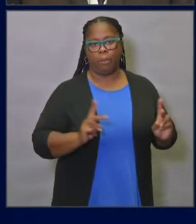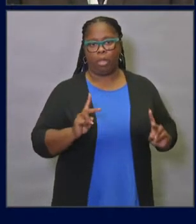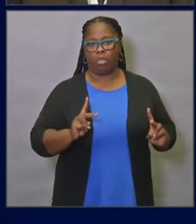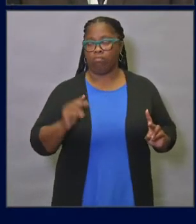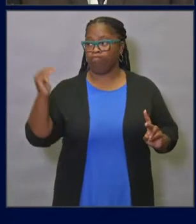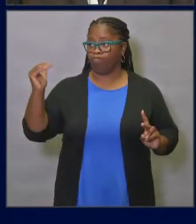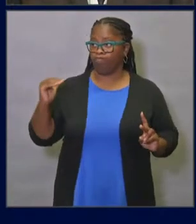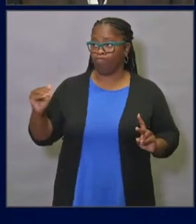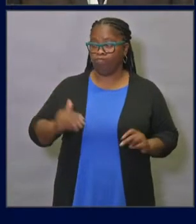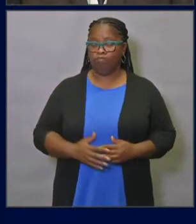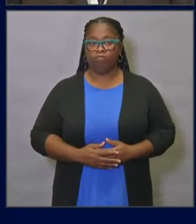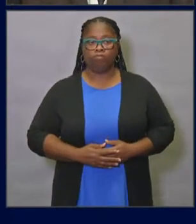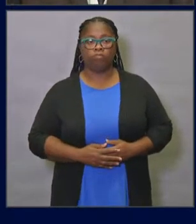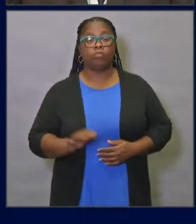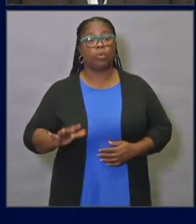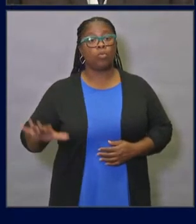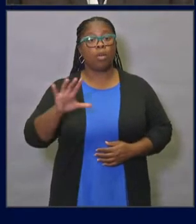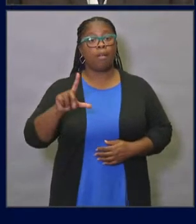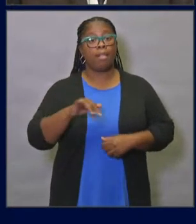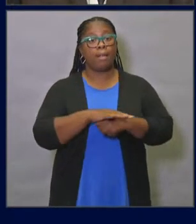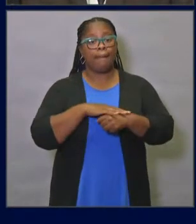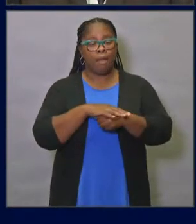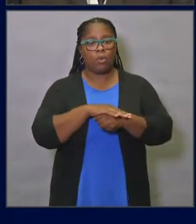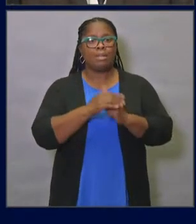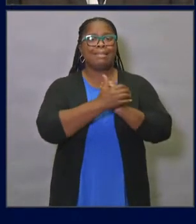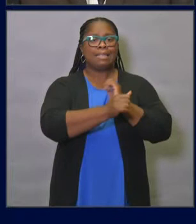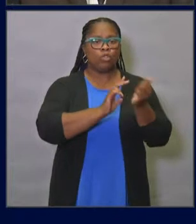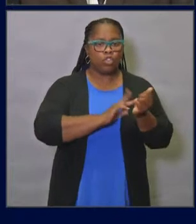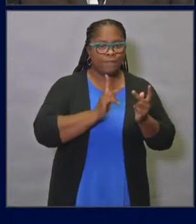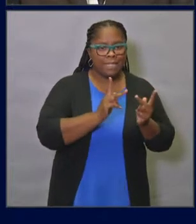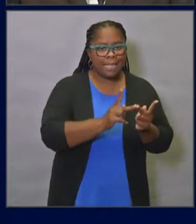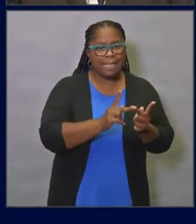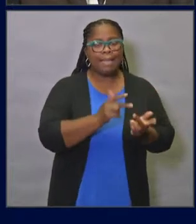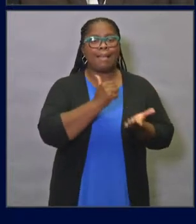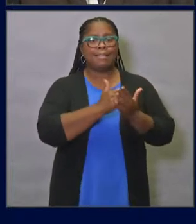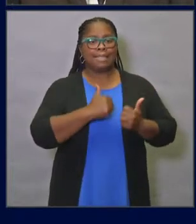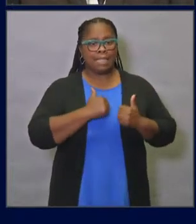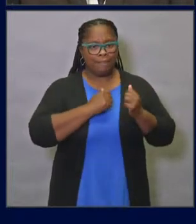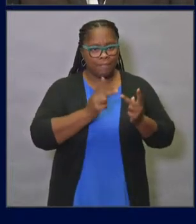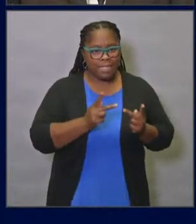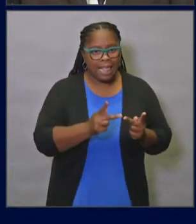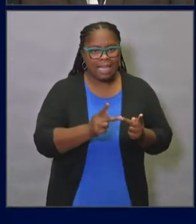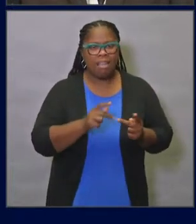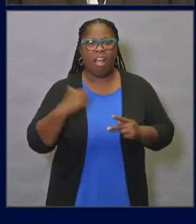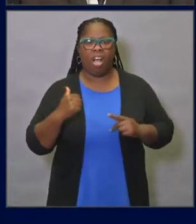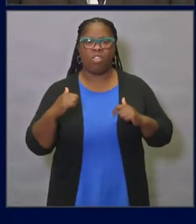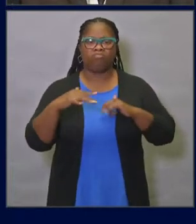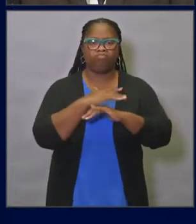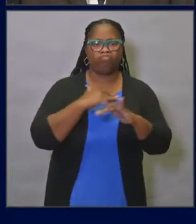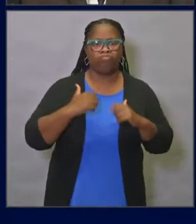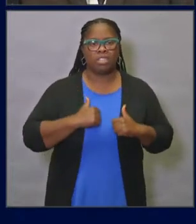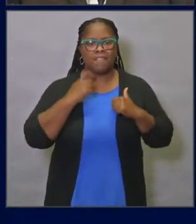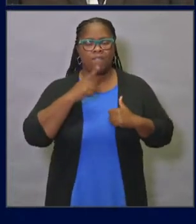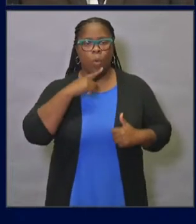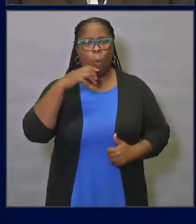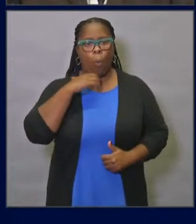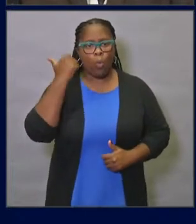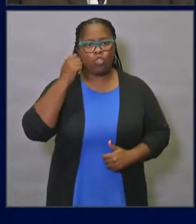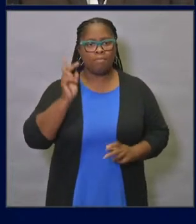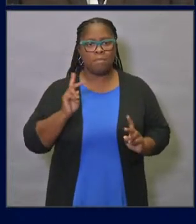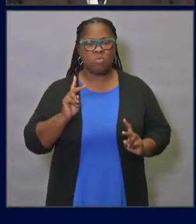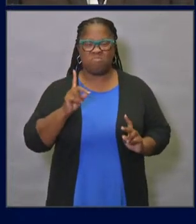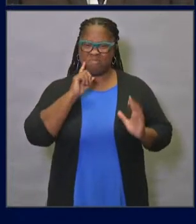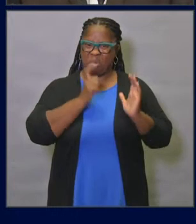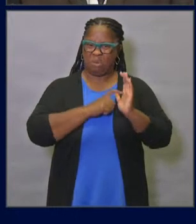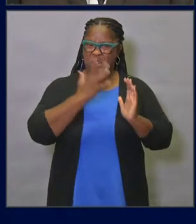Across the county, skilled nursing facilities, assisted living facilities, and other congregate housing for elders were sites for early COVID-19 outbreaks,